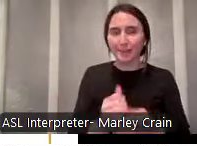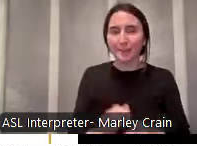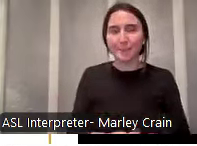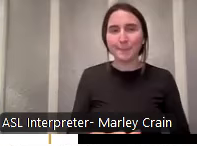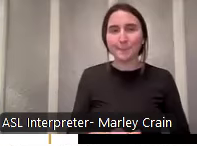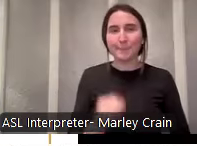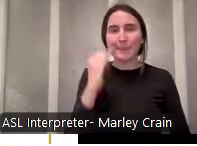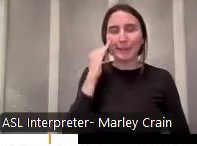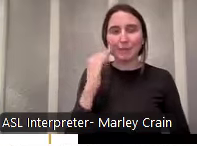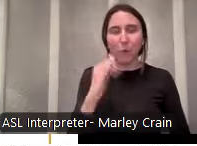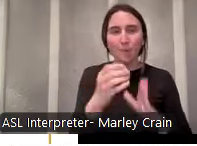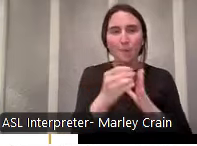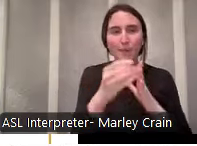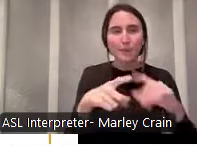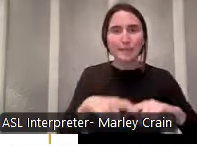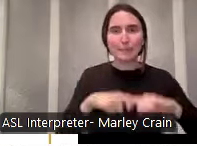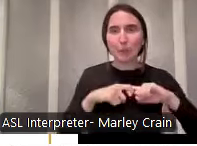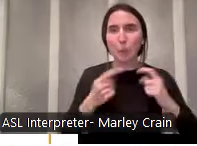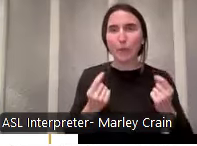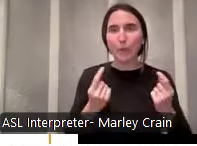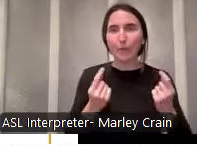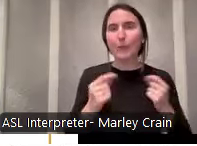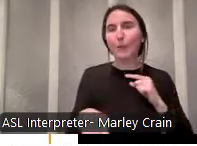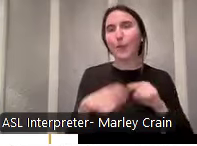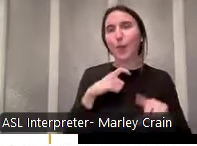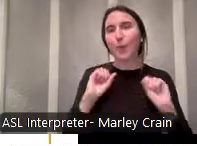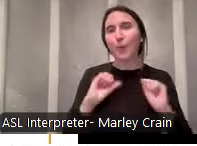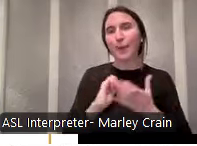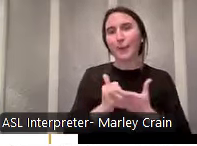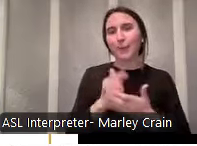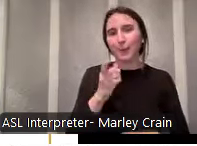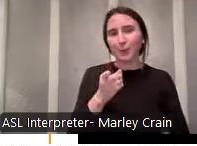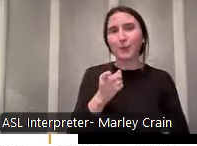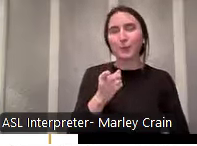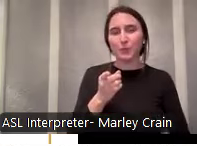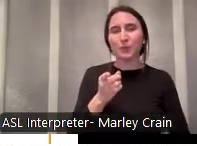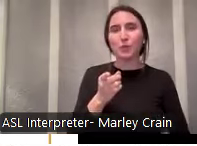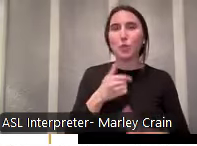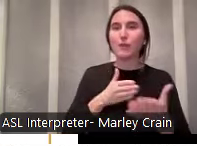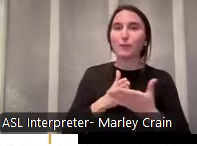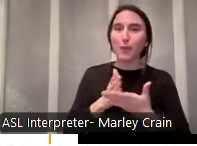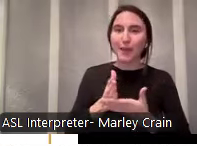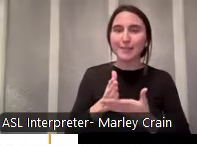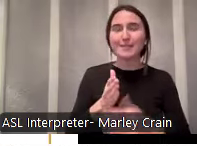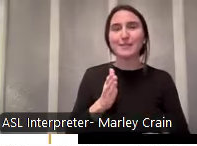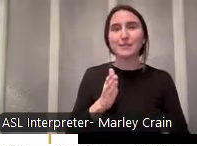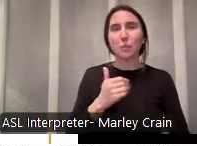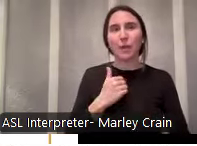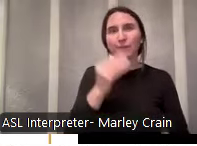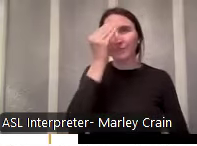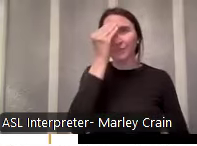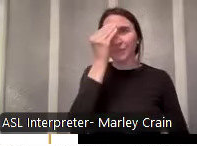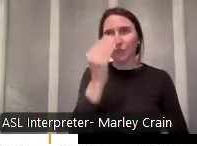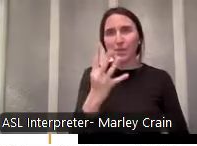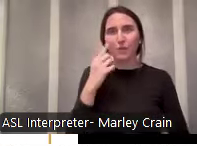sort through what information you might still need to get and what rights you have so that you can make the best decision for